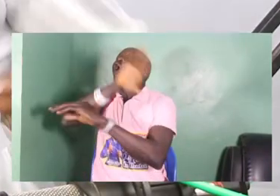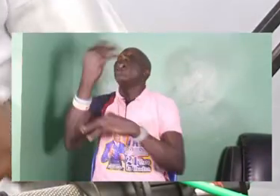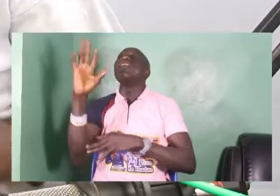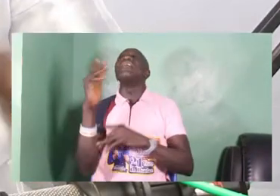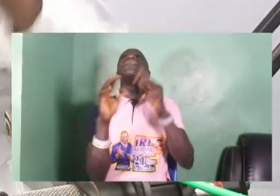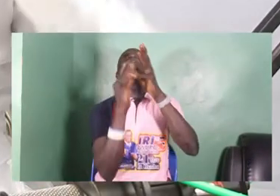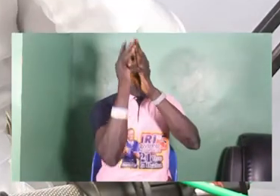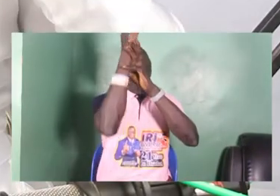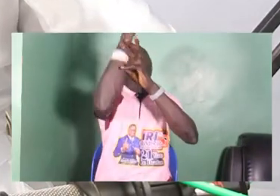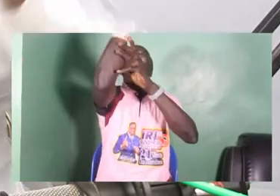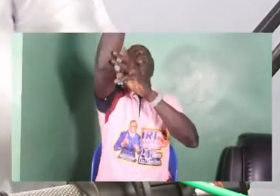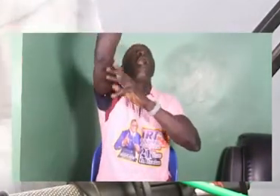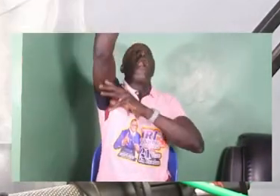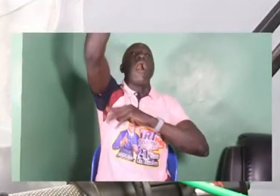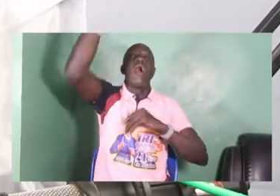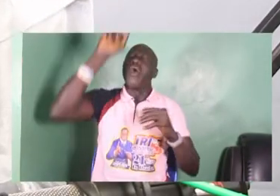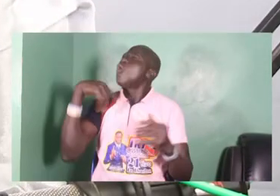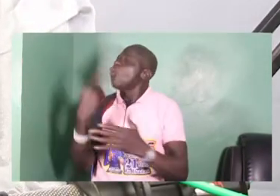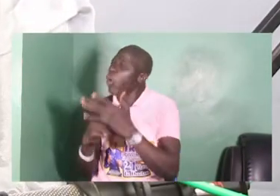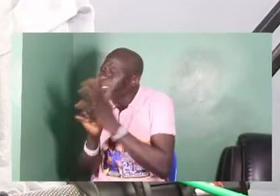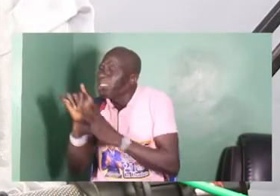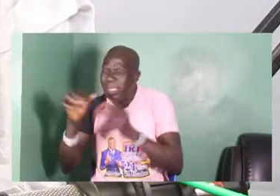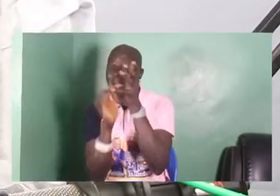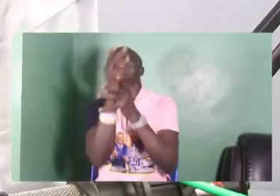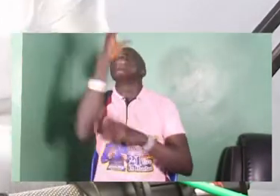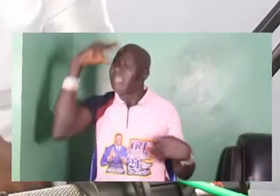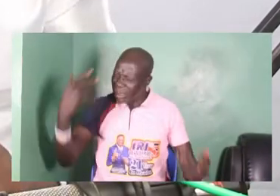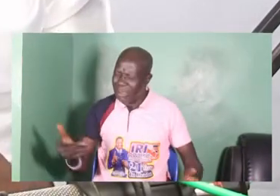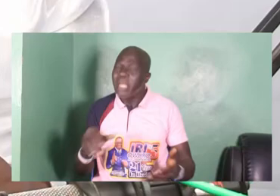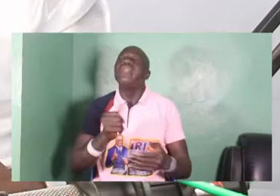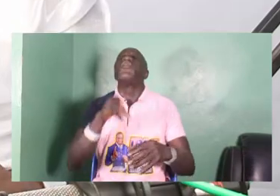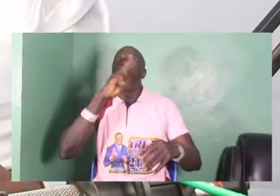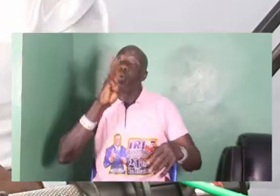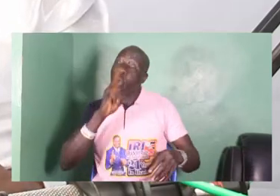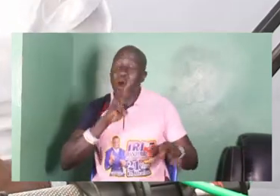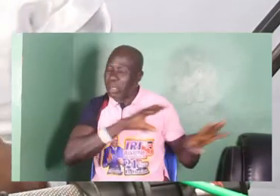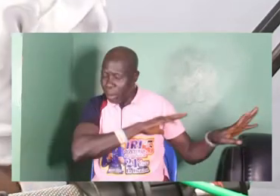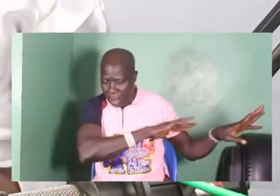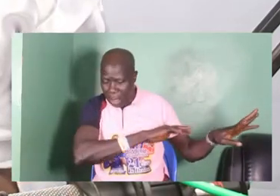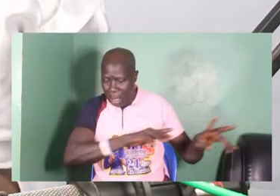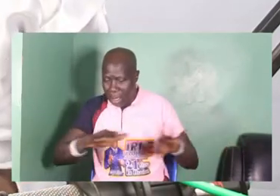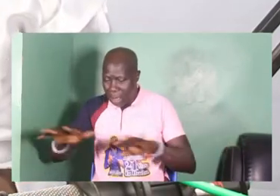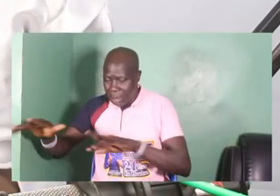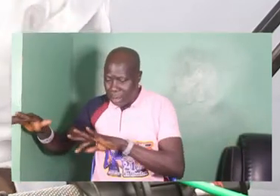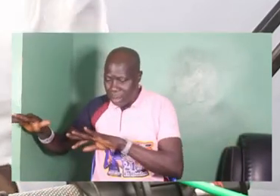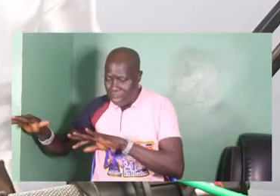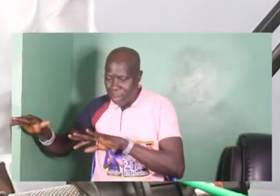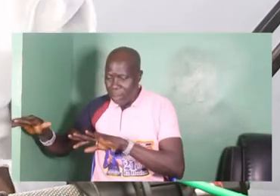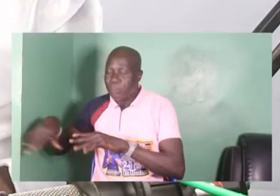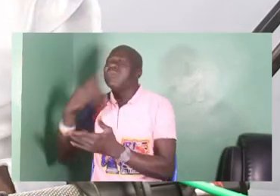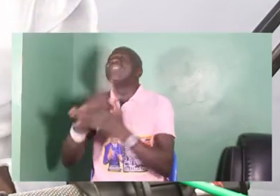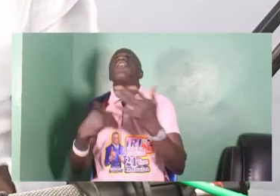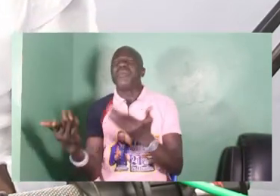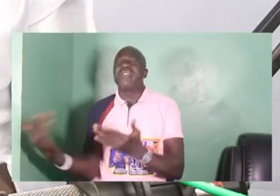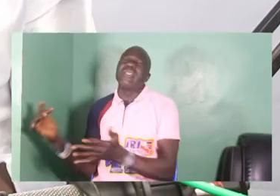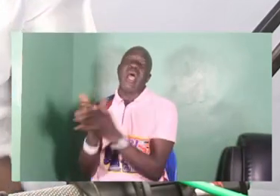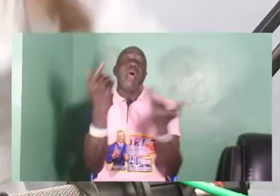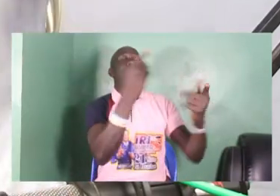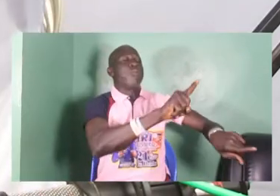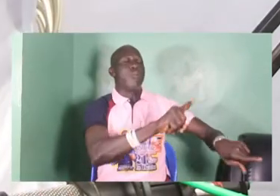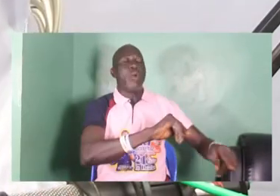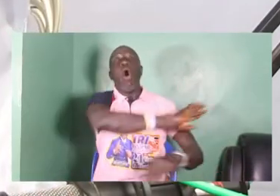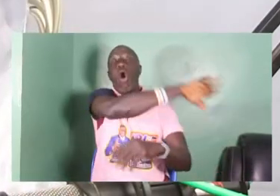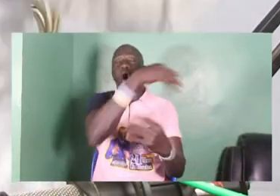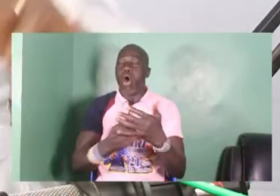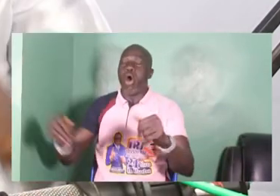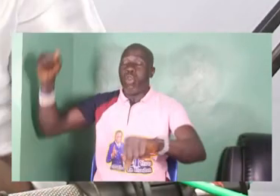you get that. No, as tall as that tree. What is the tree? Ah, they will take out the way to you. Ah, it was very